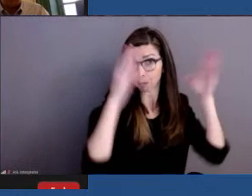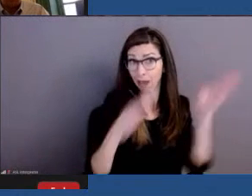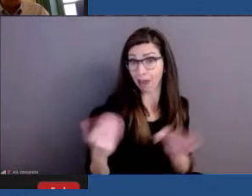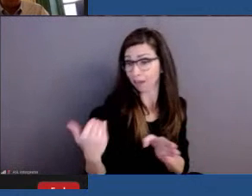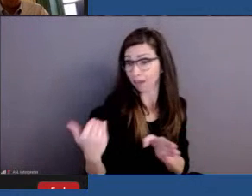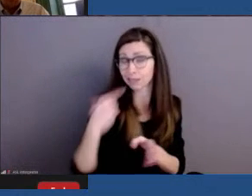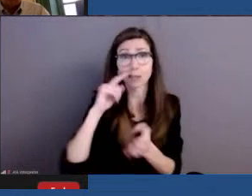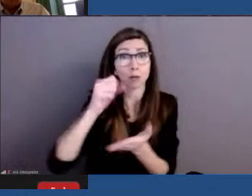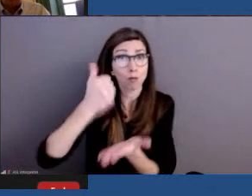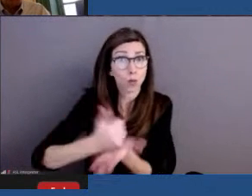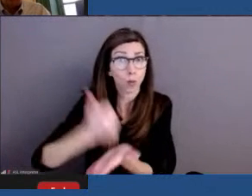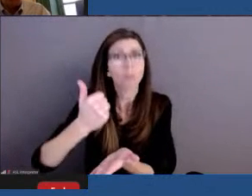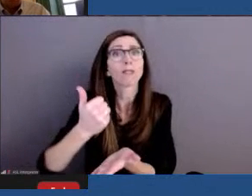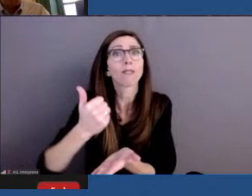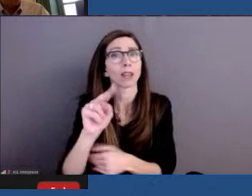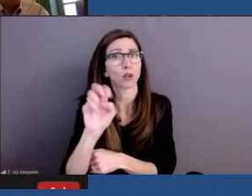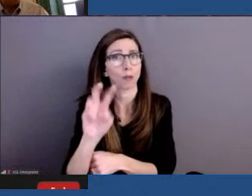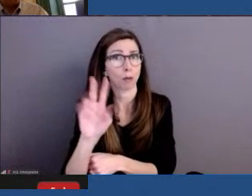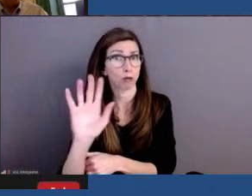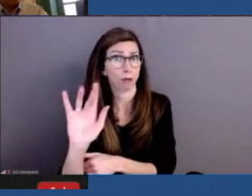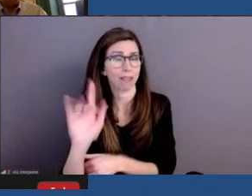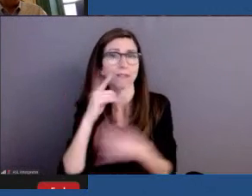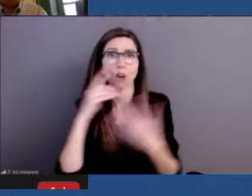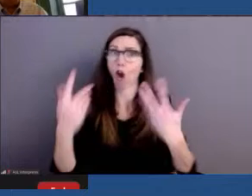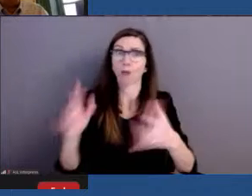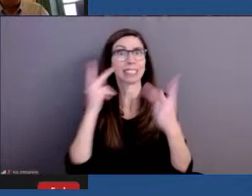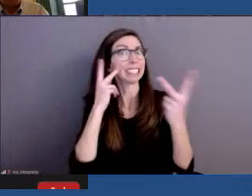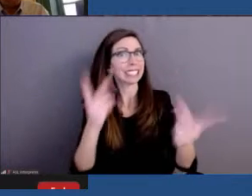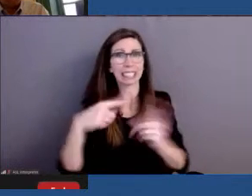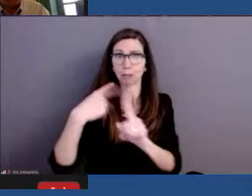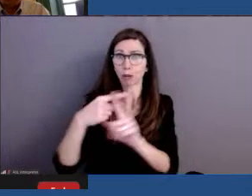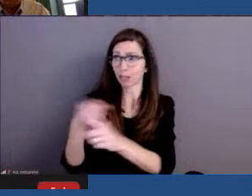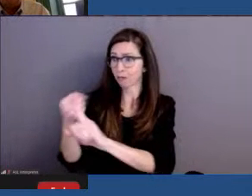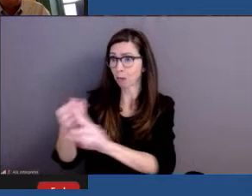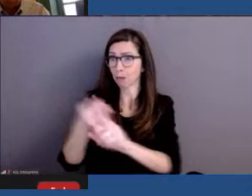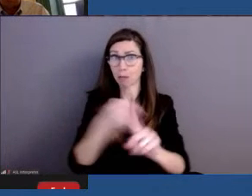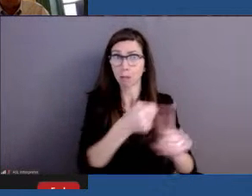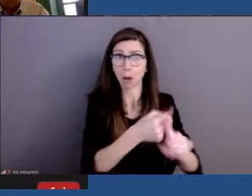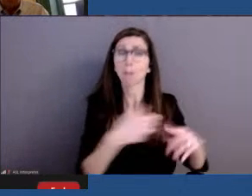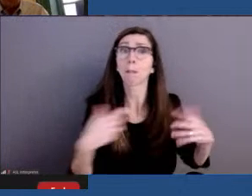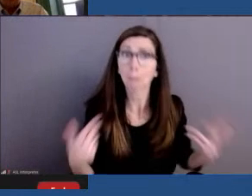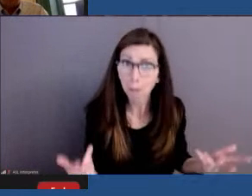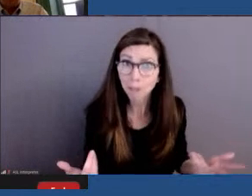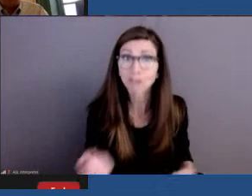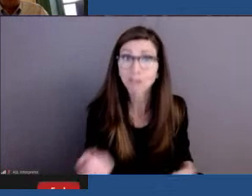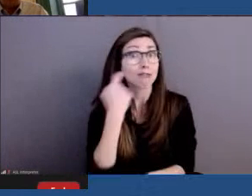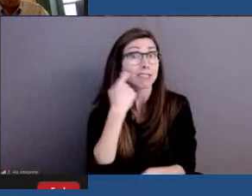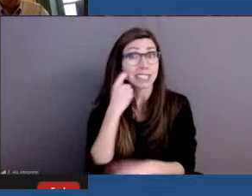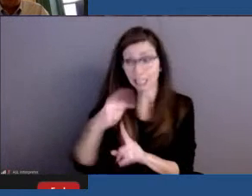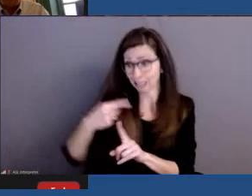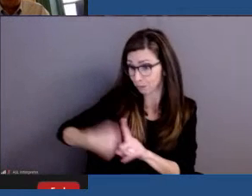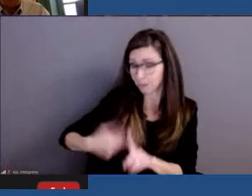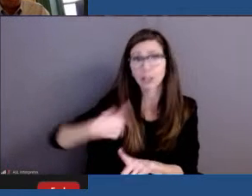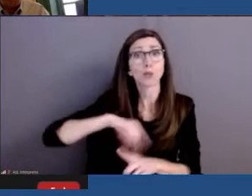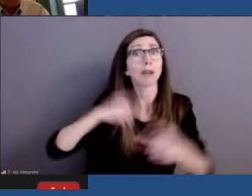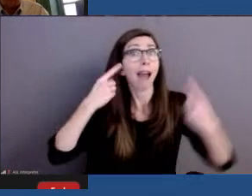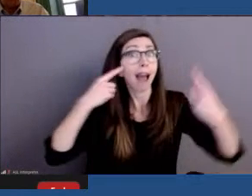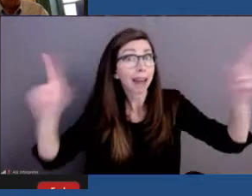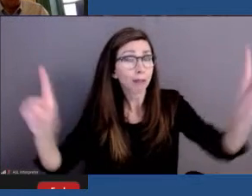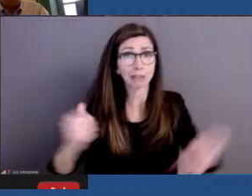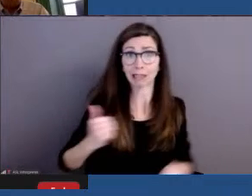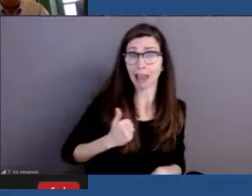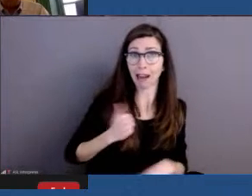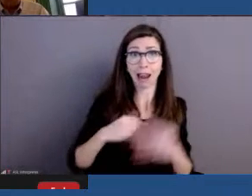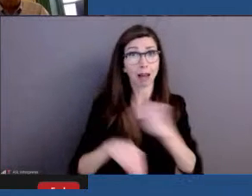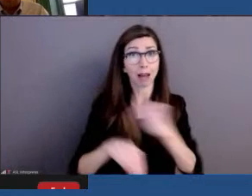a difference. Based on feedback received during the consultations this past month, we announced that Canada Video Relay